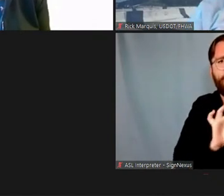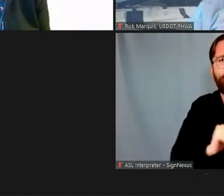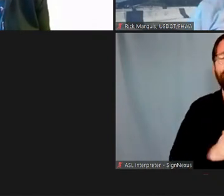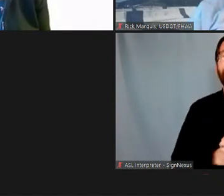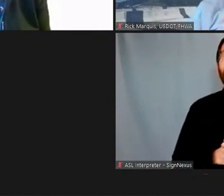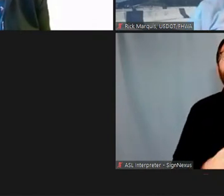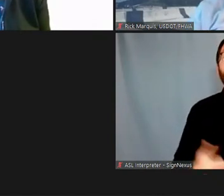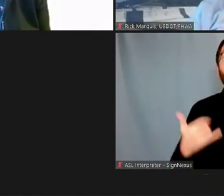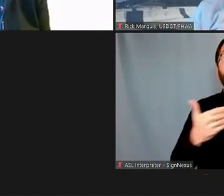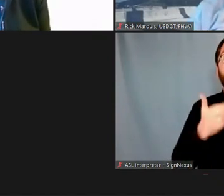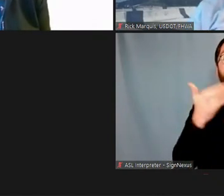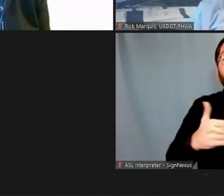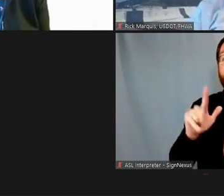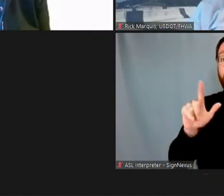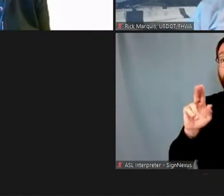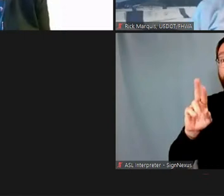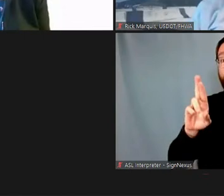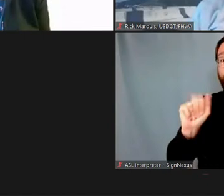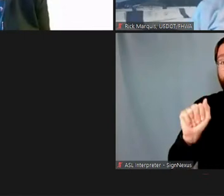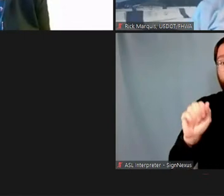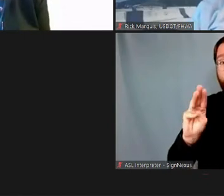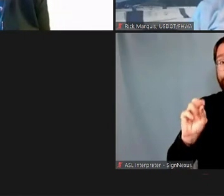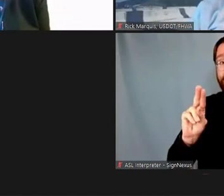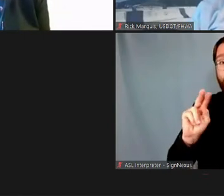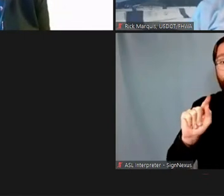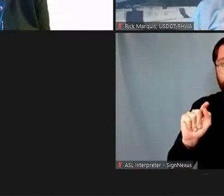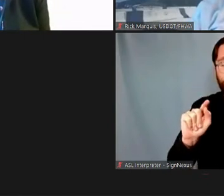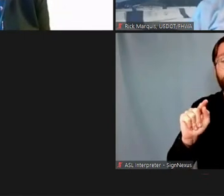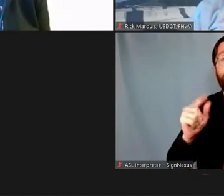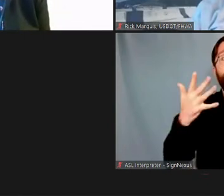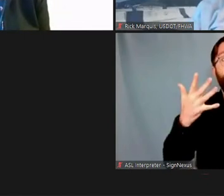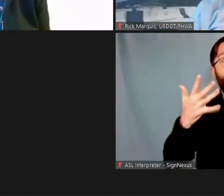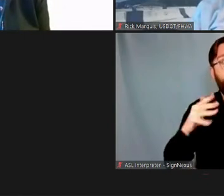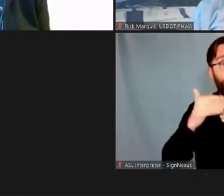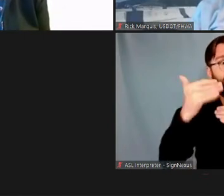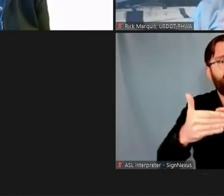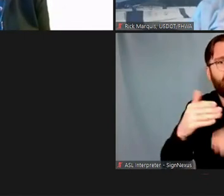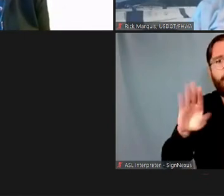is laura mount followed by bob frederick